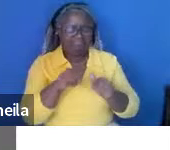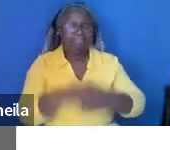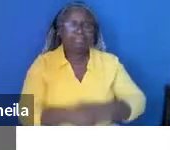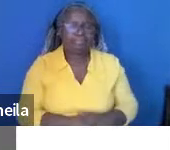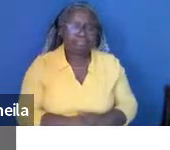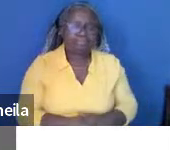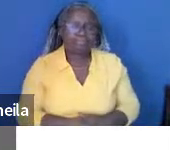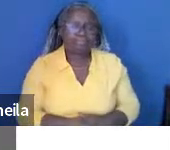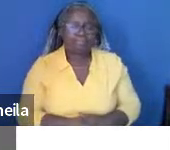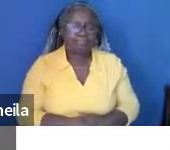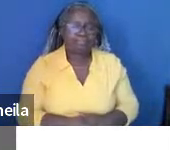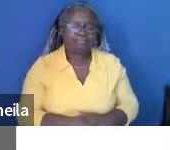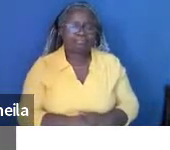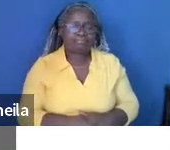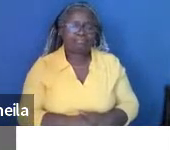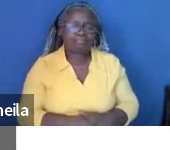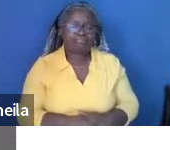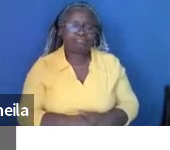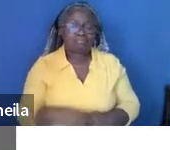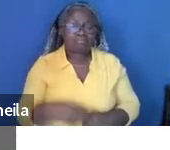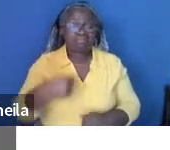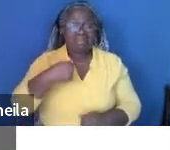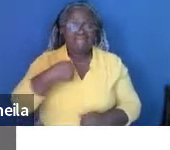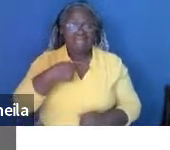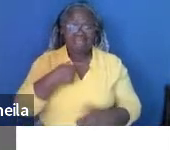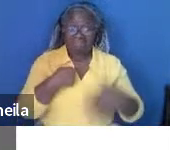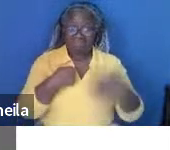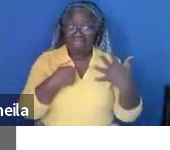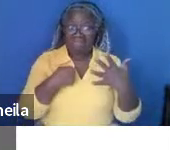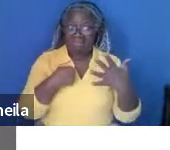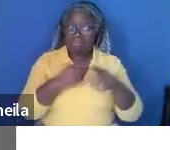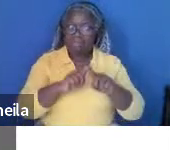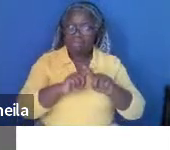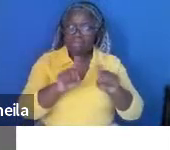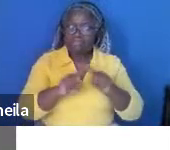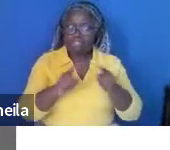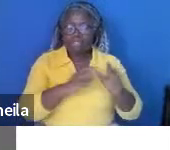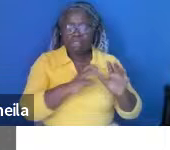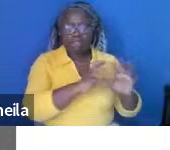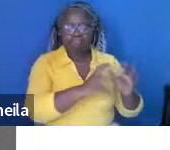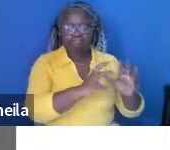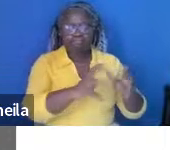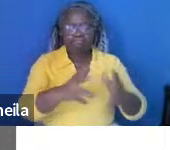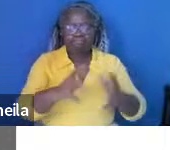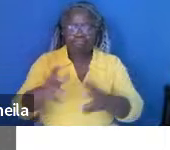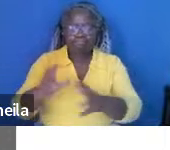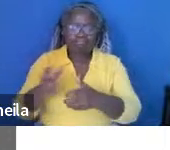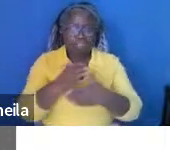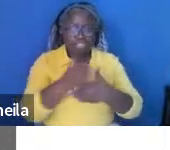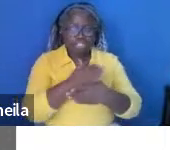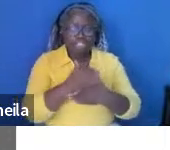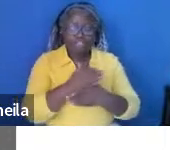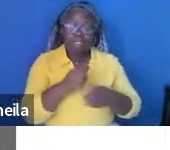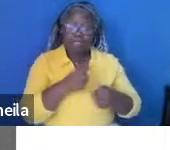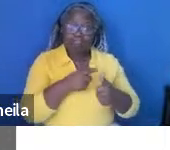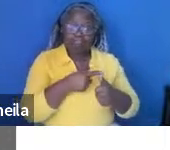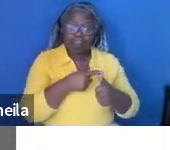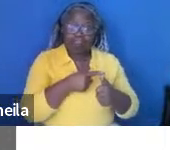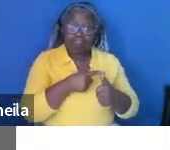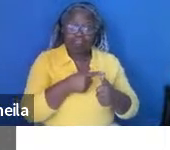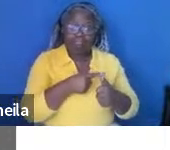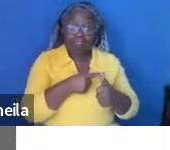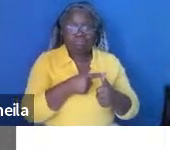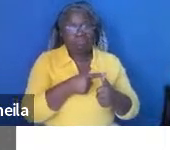5 different sections that I'm going to share with you. This first one is about what I think is the center